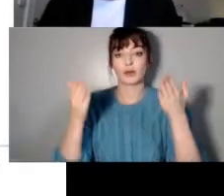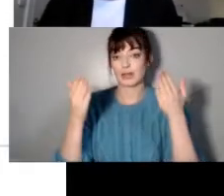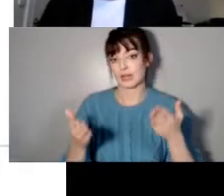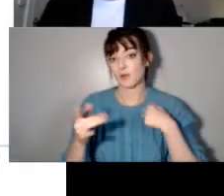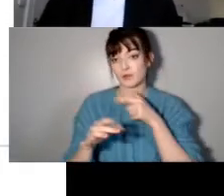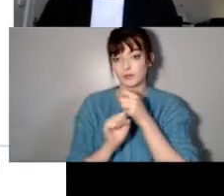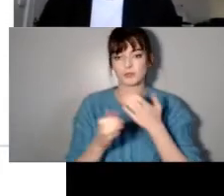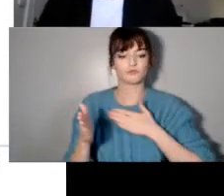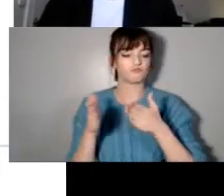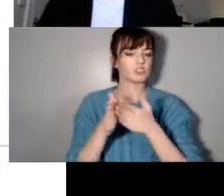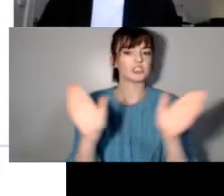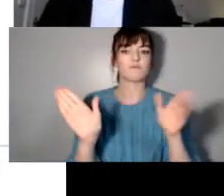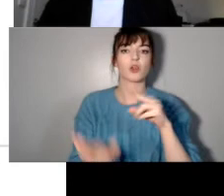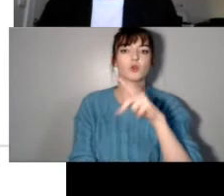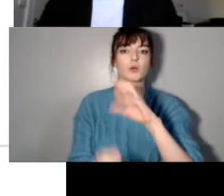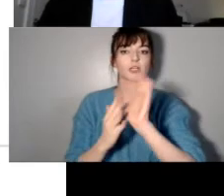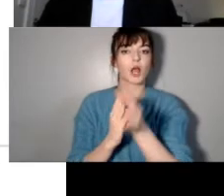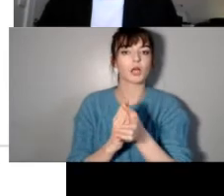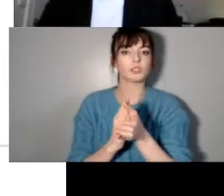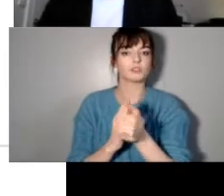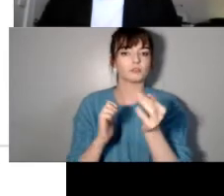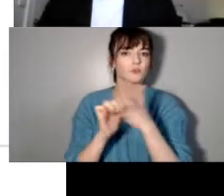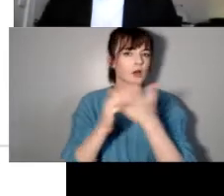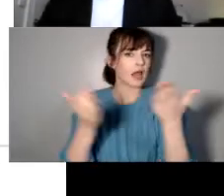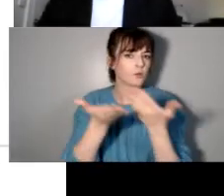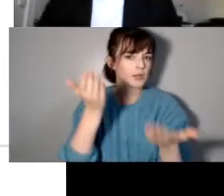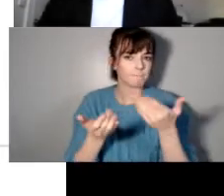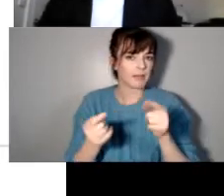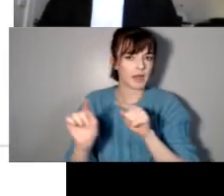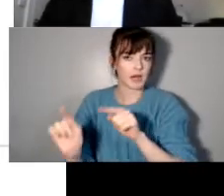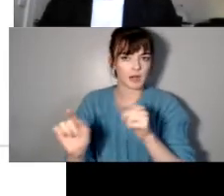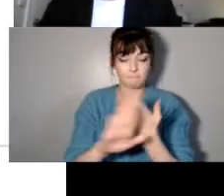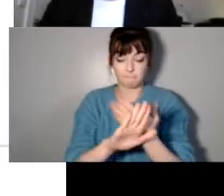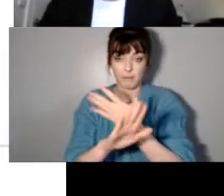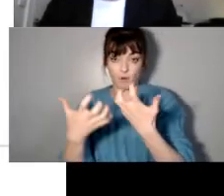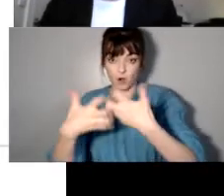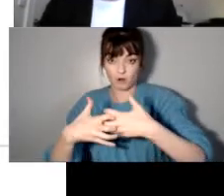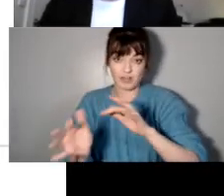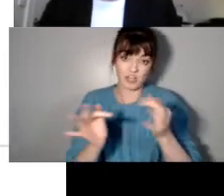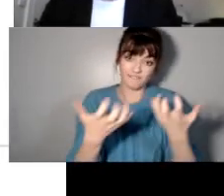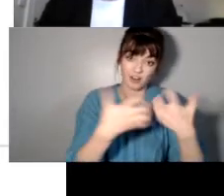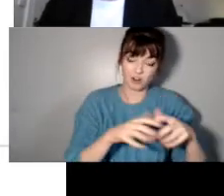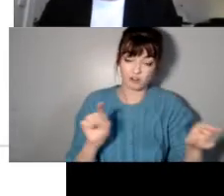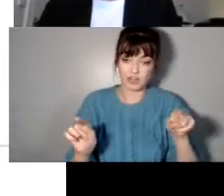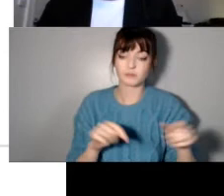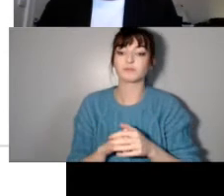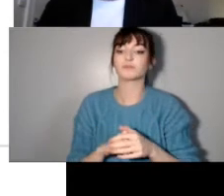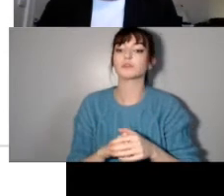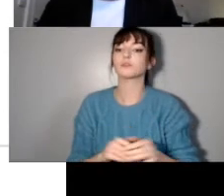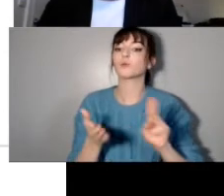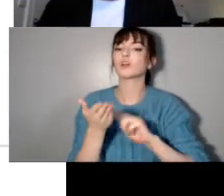a general unit cost metric for comparing pre and post decongregation, we used a weighted average of